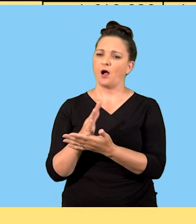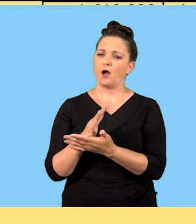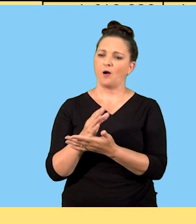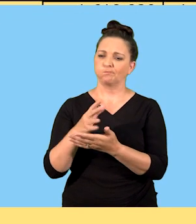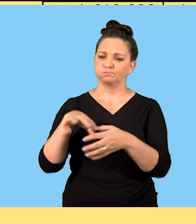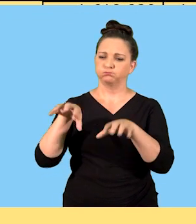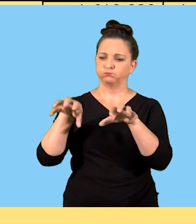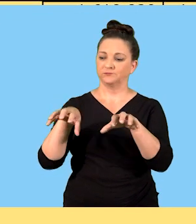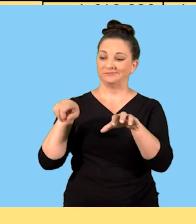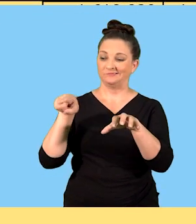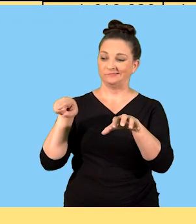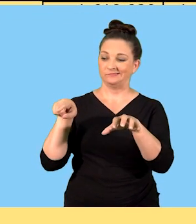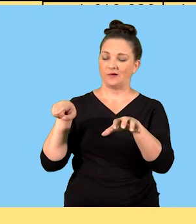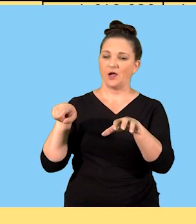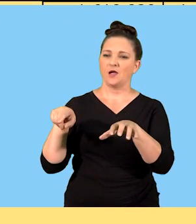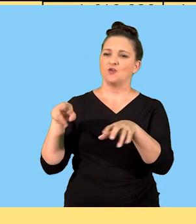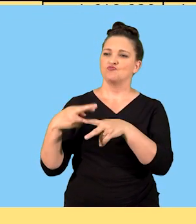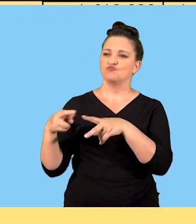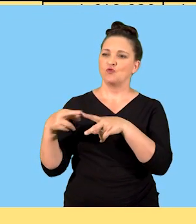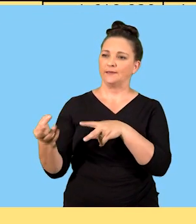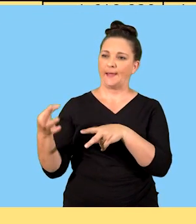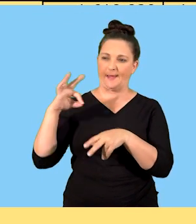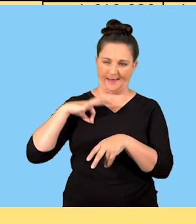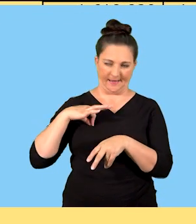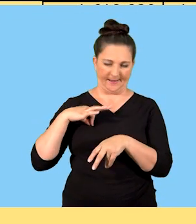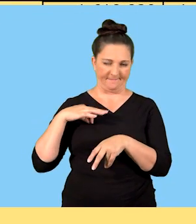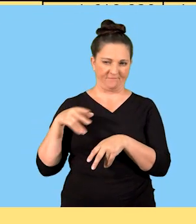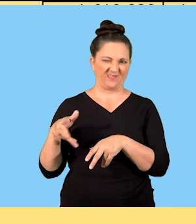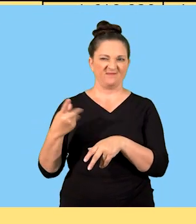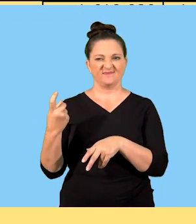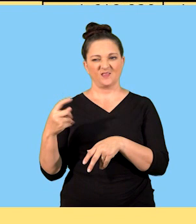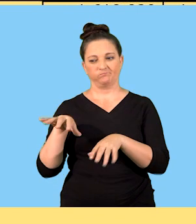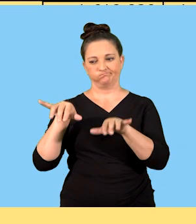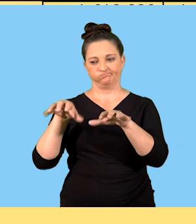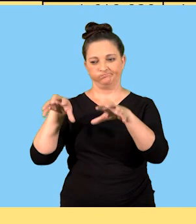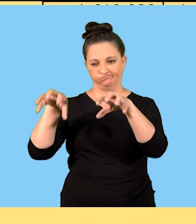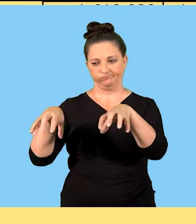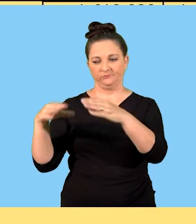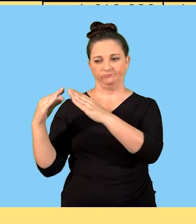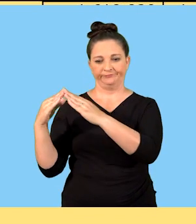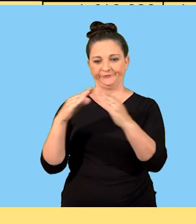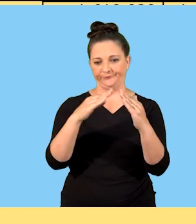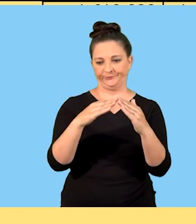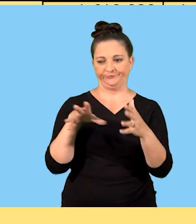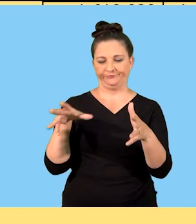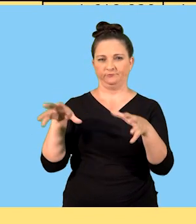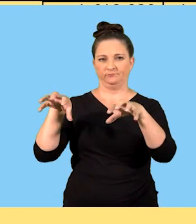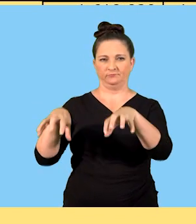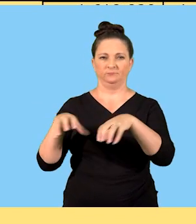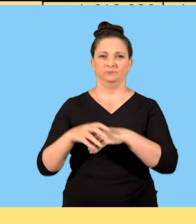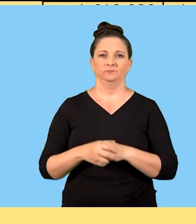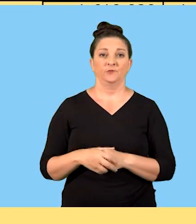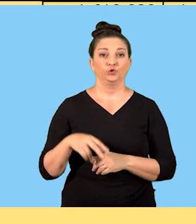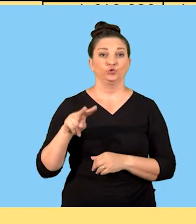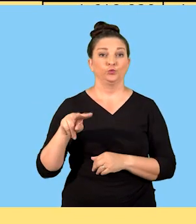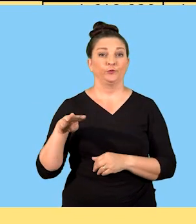let part of the premises to a tenant. Therefore, that tenant gives us rent income. That is income. So you have rent